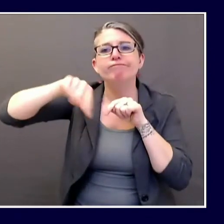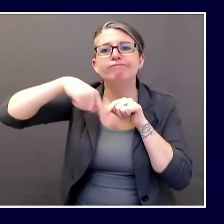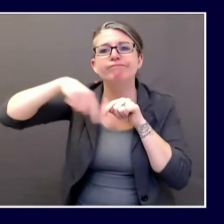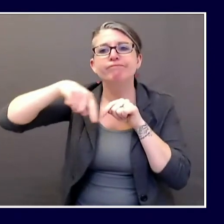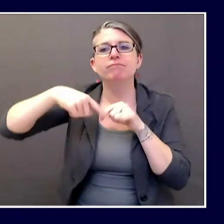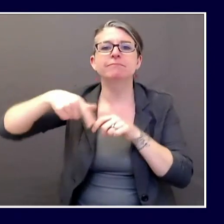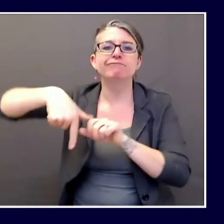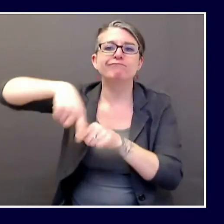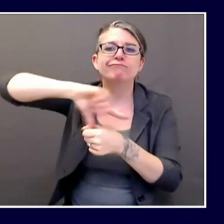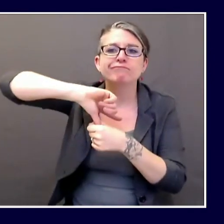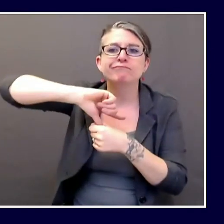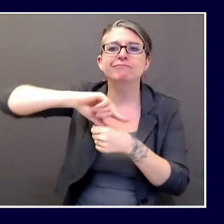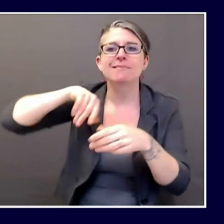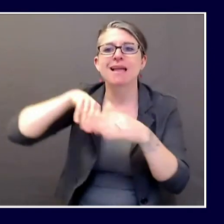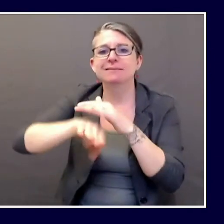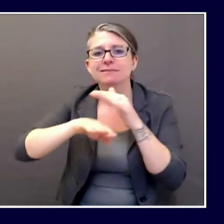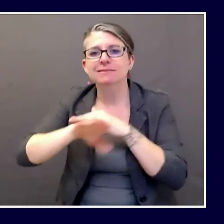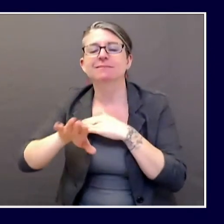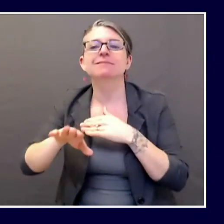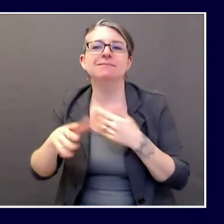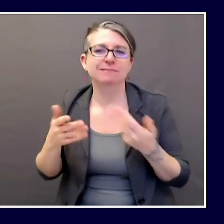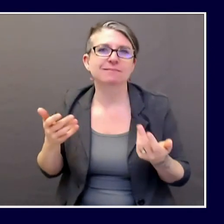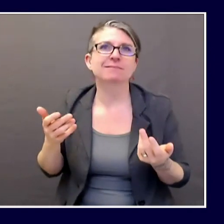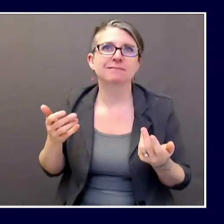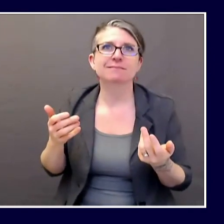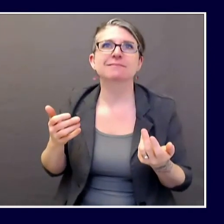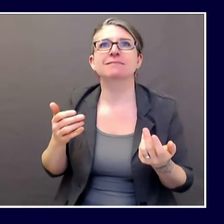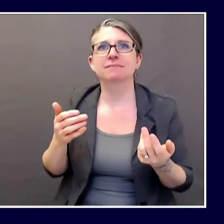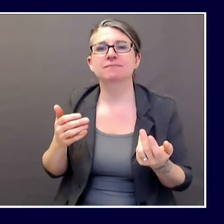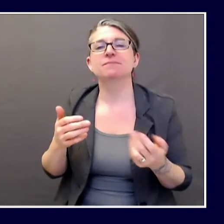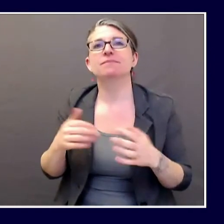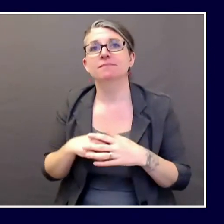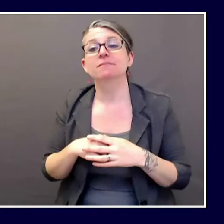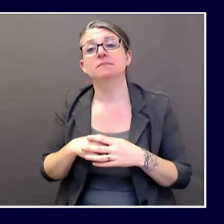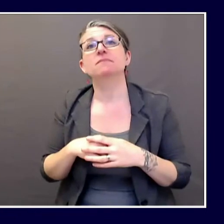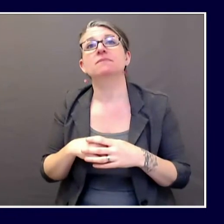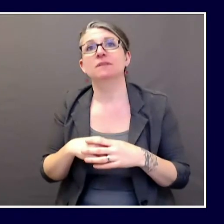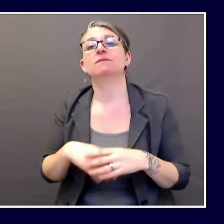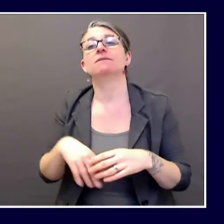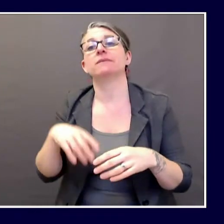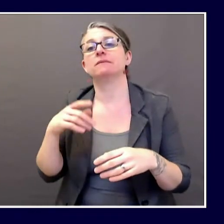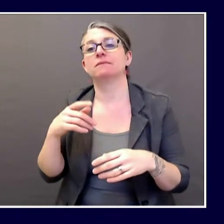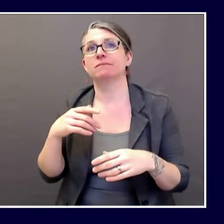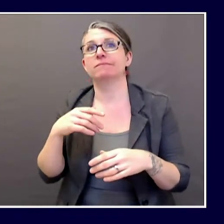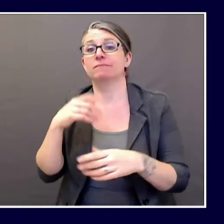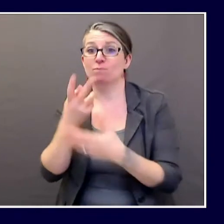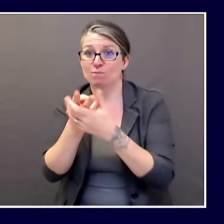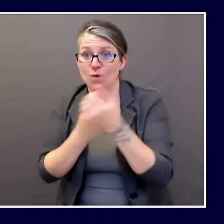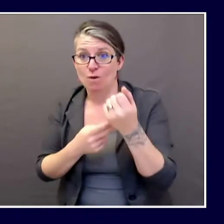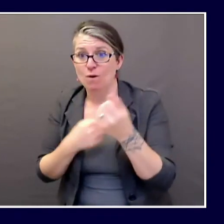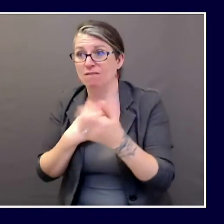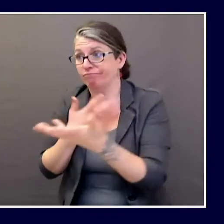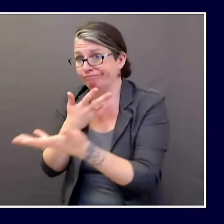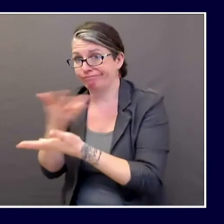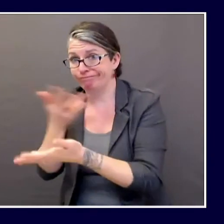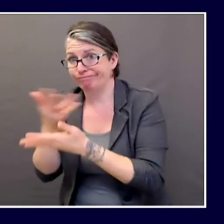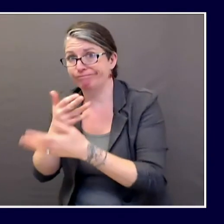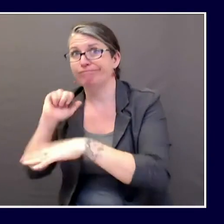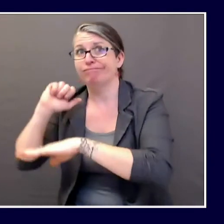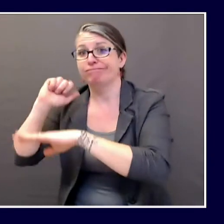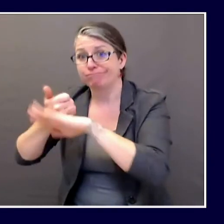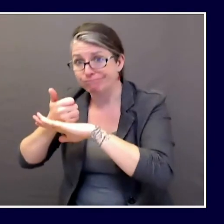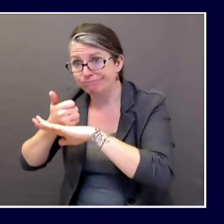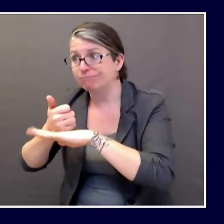access, and then we're also looking to add more points of access as well, more sites in which people in different parts of the state can actually get